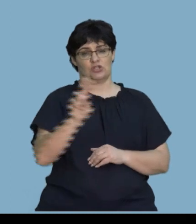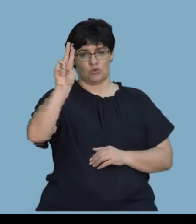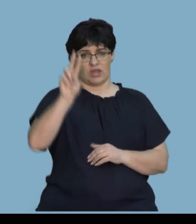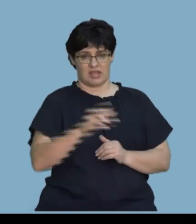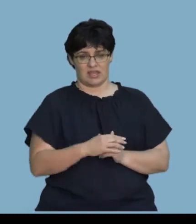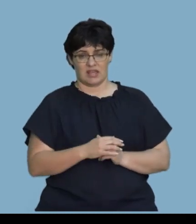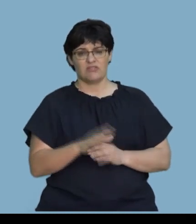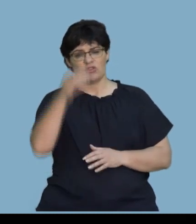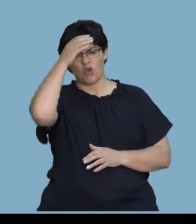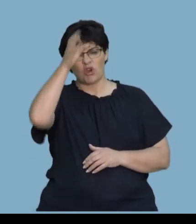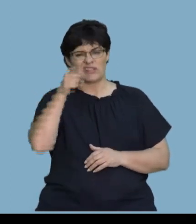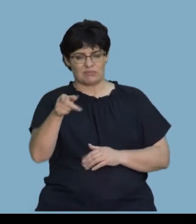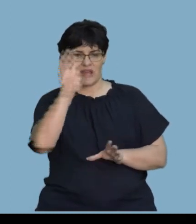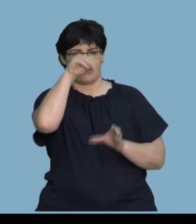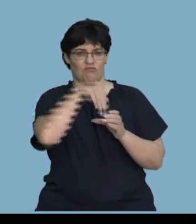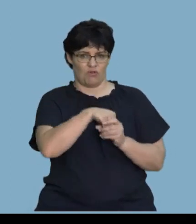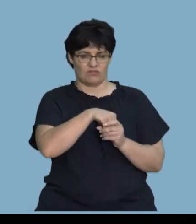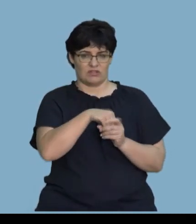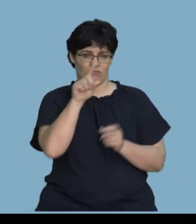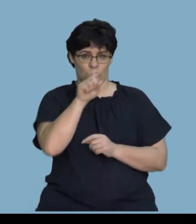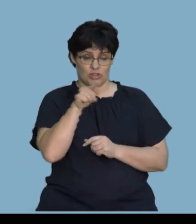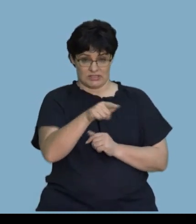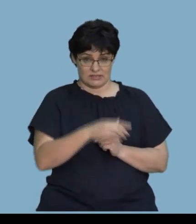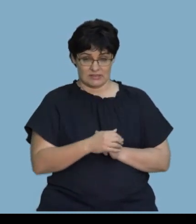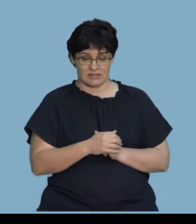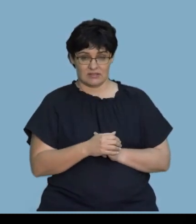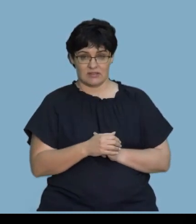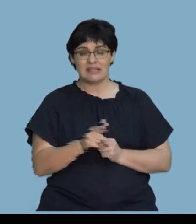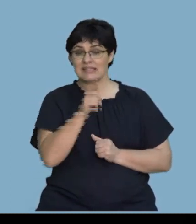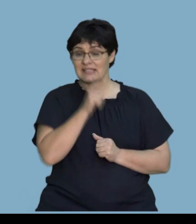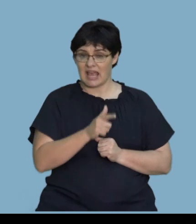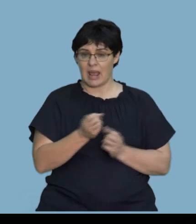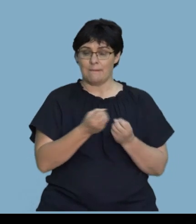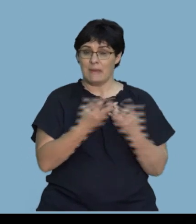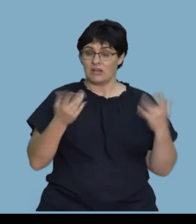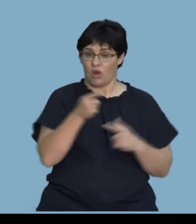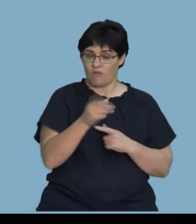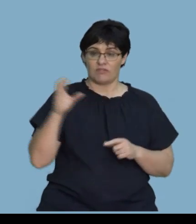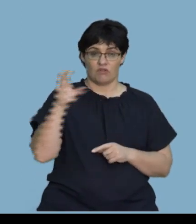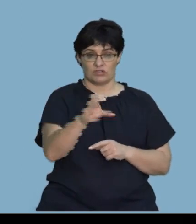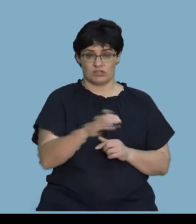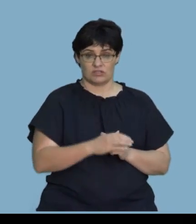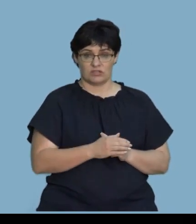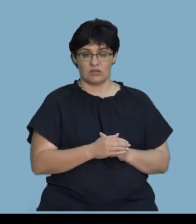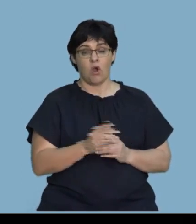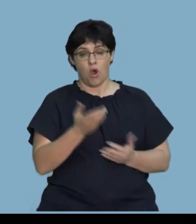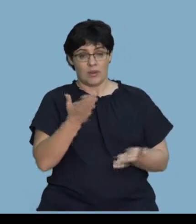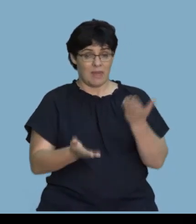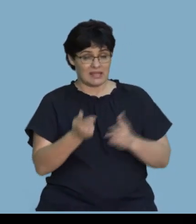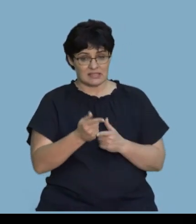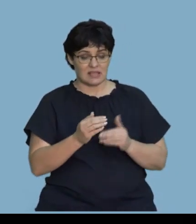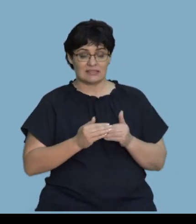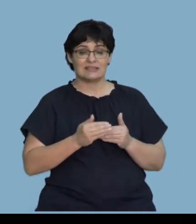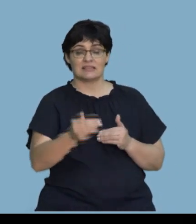that's the concept that is involved in this question, okay? And then says the magnitude of the force on the mass at